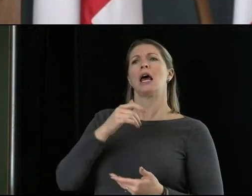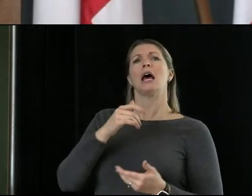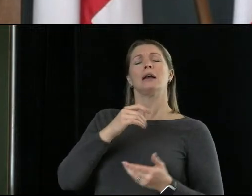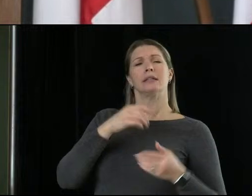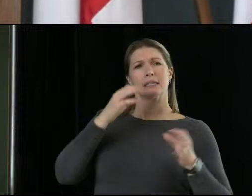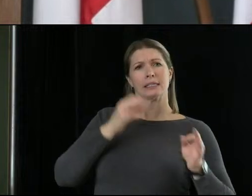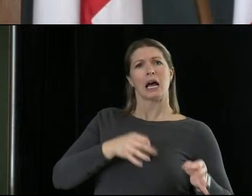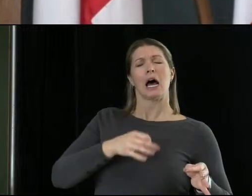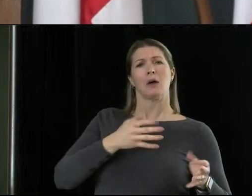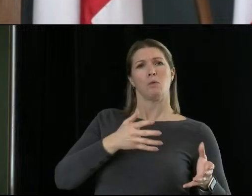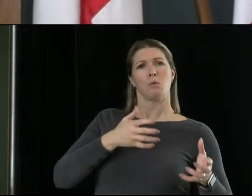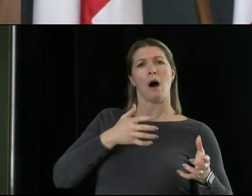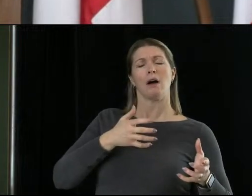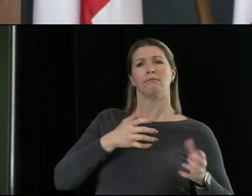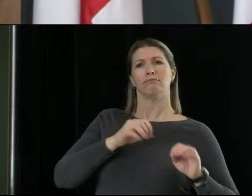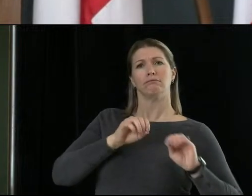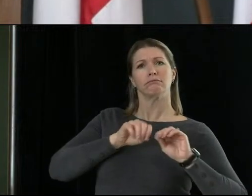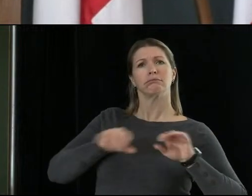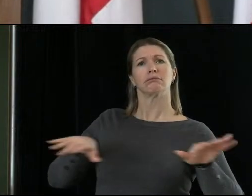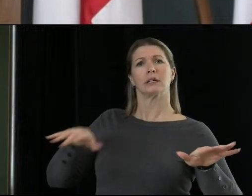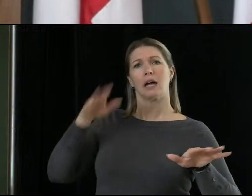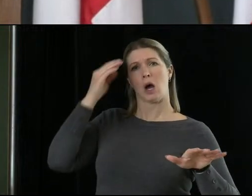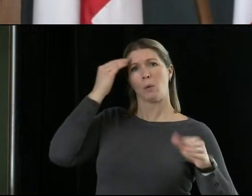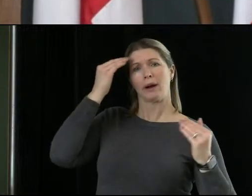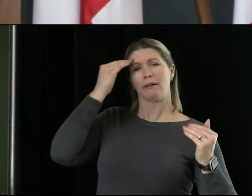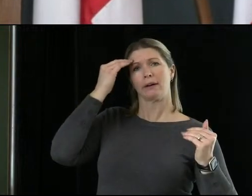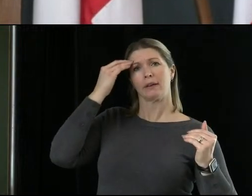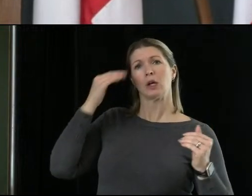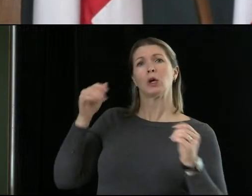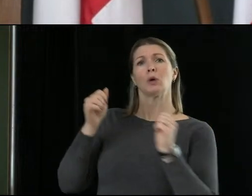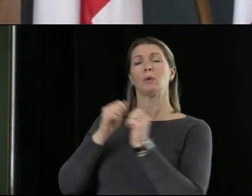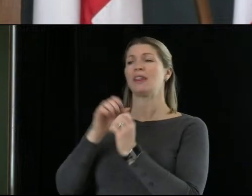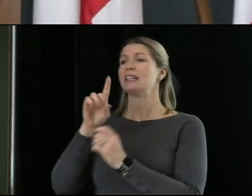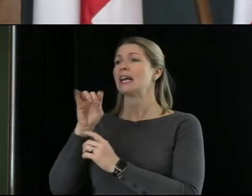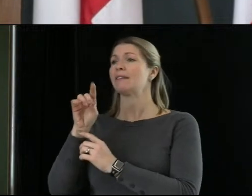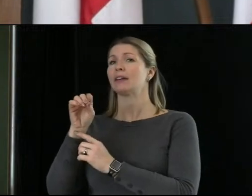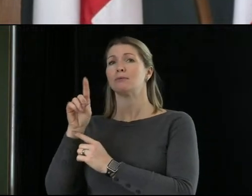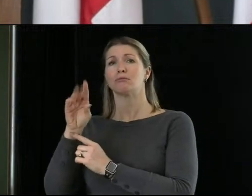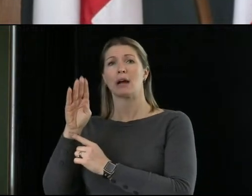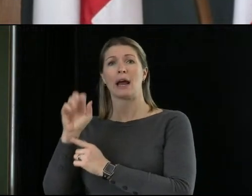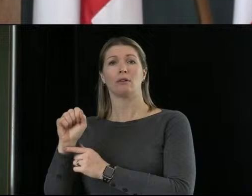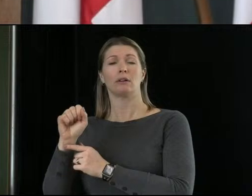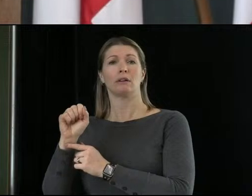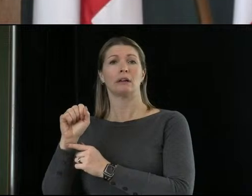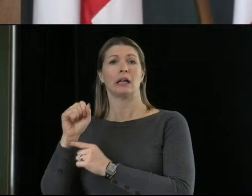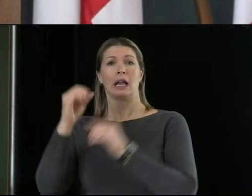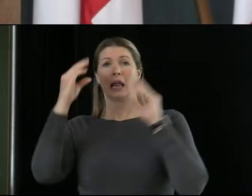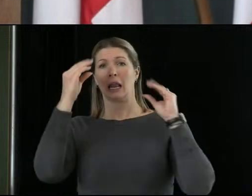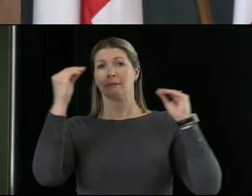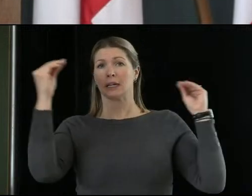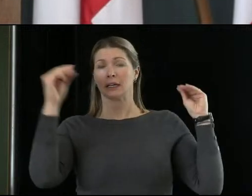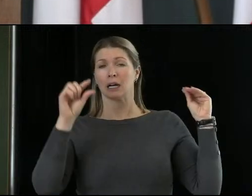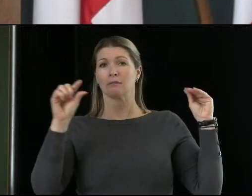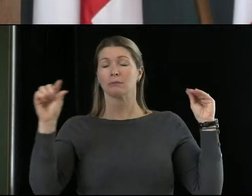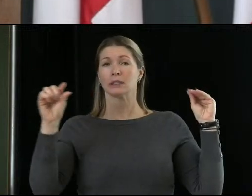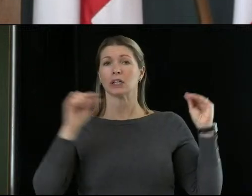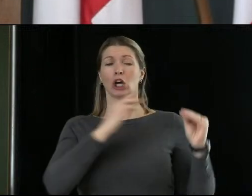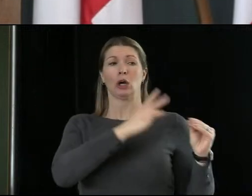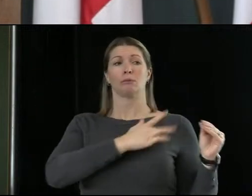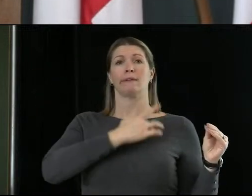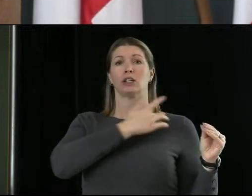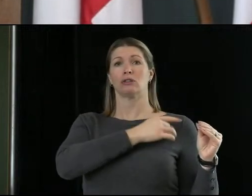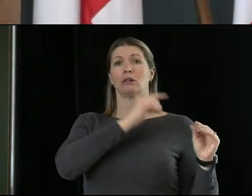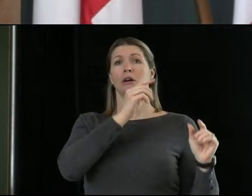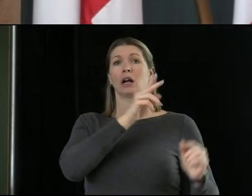Brown, Private Secretary to Lieutenant Governor, executive position within provincial government at that